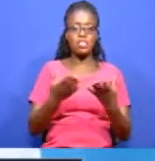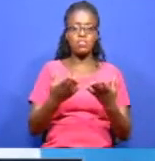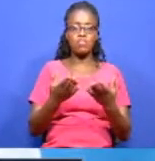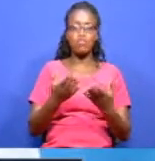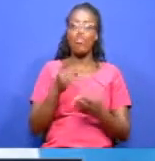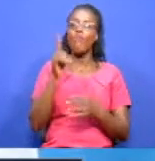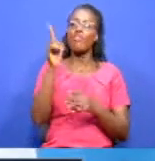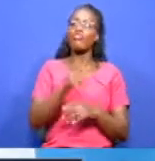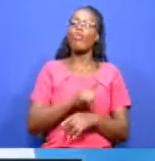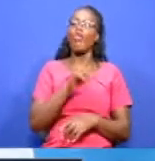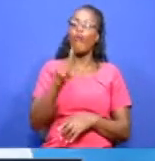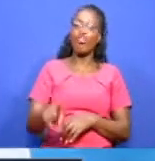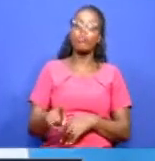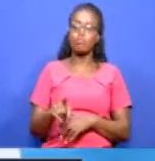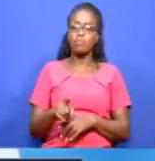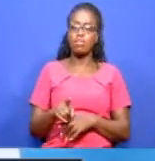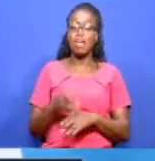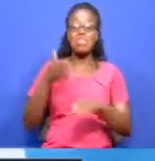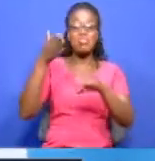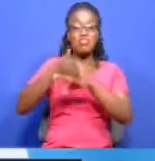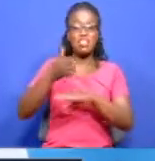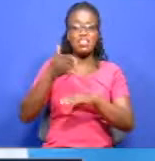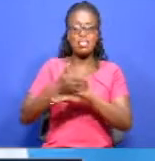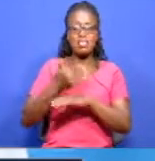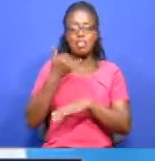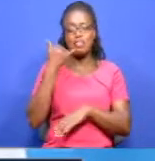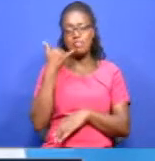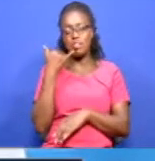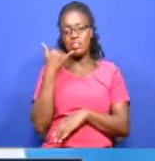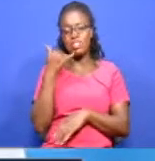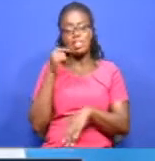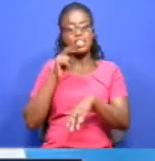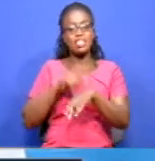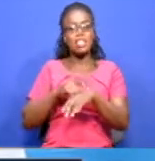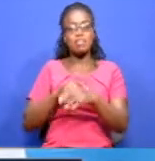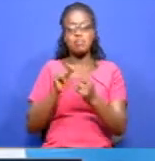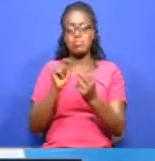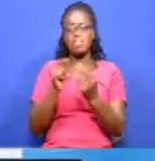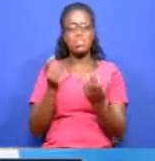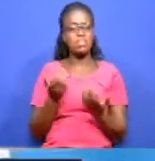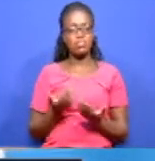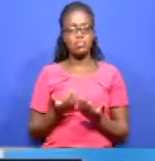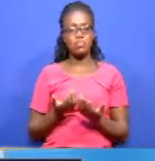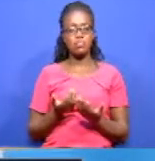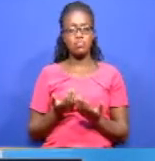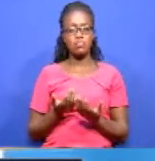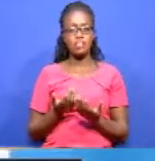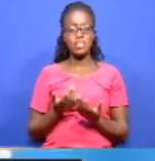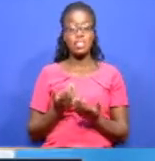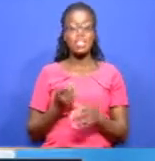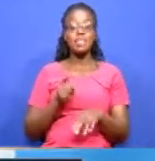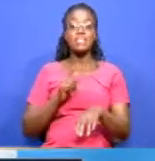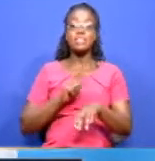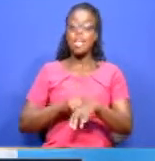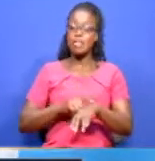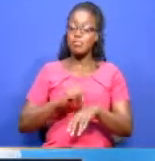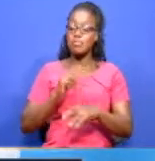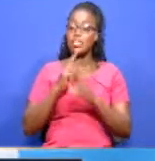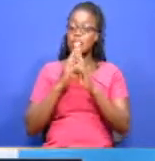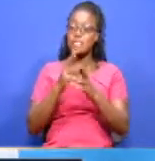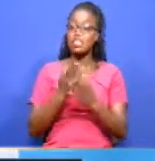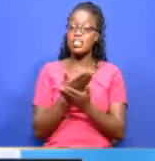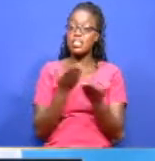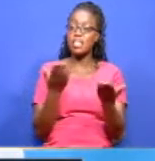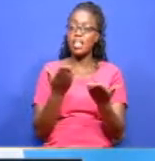contacts and telephone numbers during testing. Once the results are out,